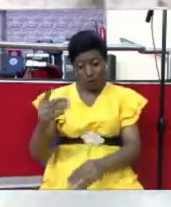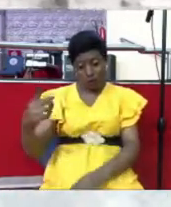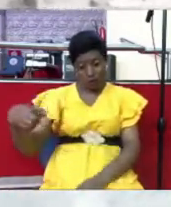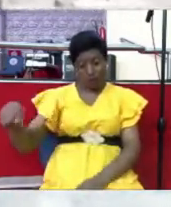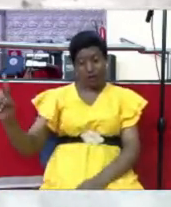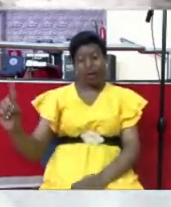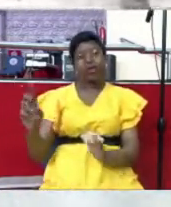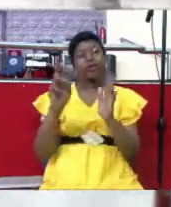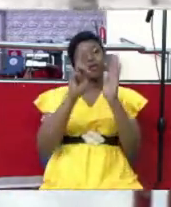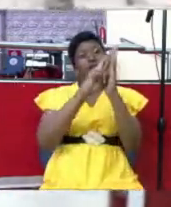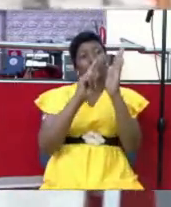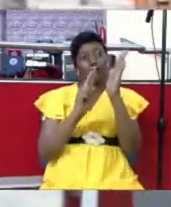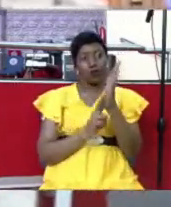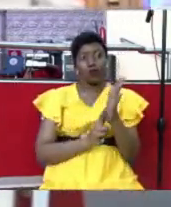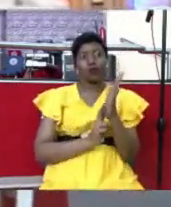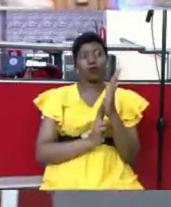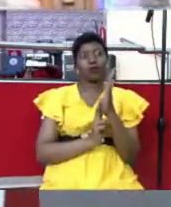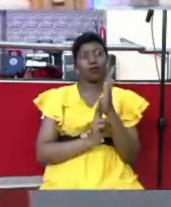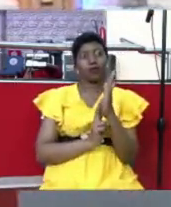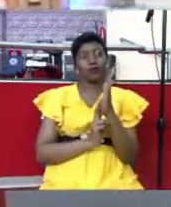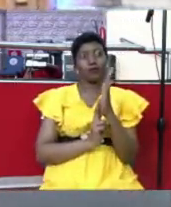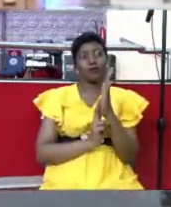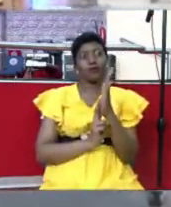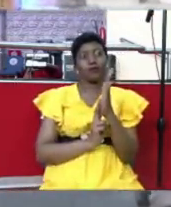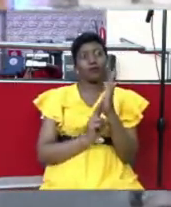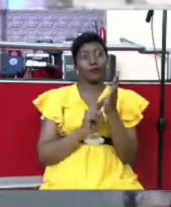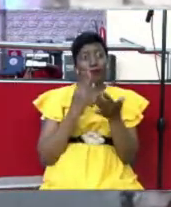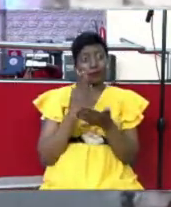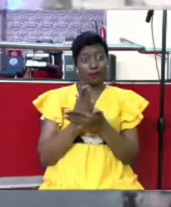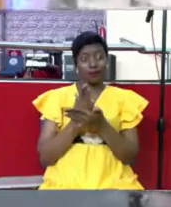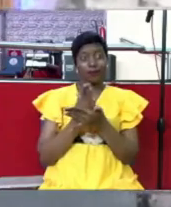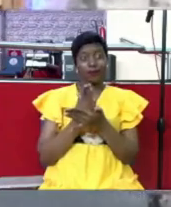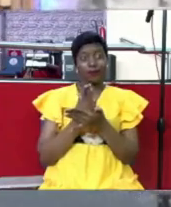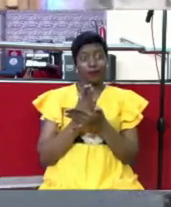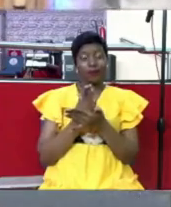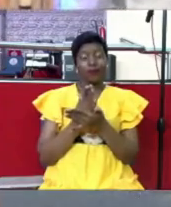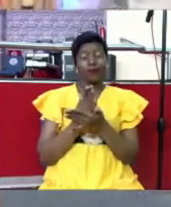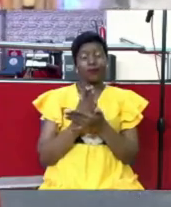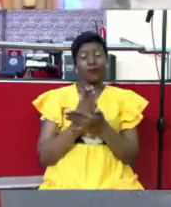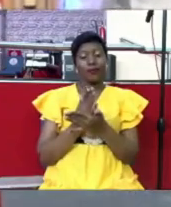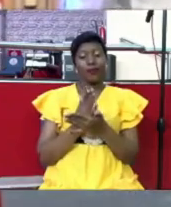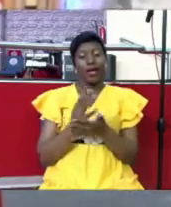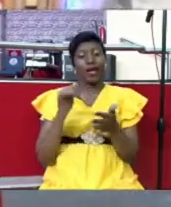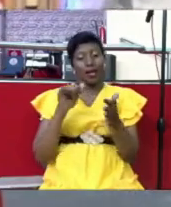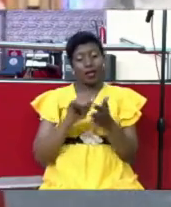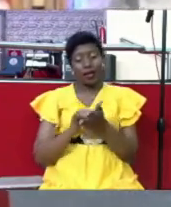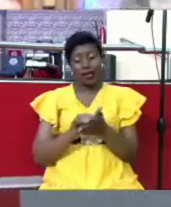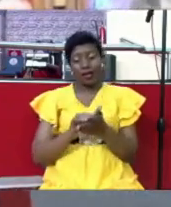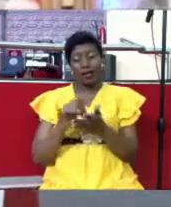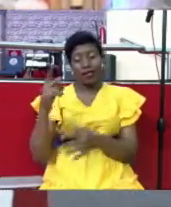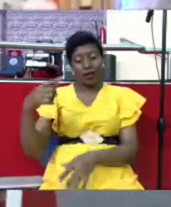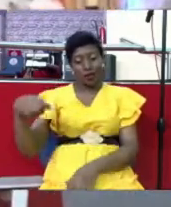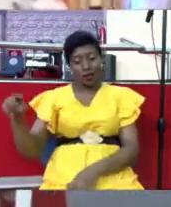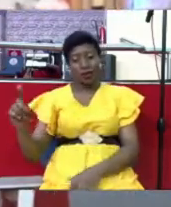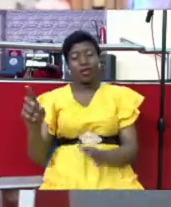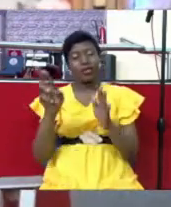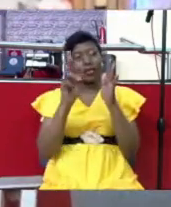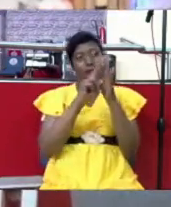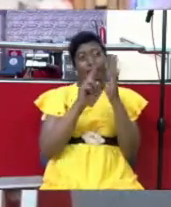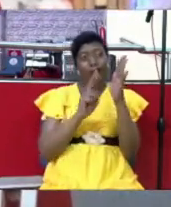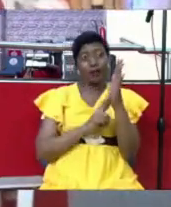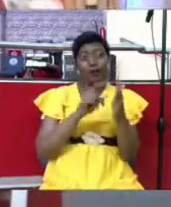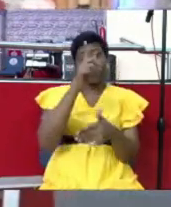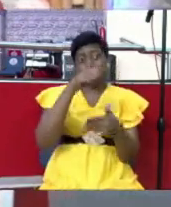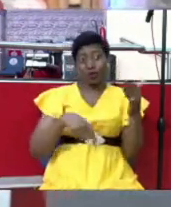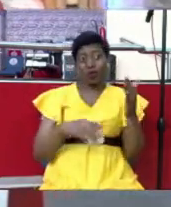ikiwa utaweza kuzingatia kanuni ambazo zinafaa. And that right principle is giving. Na kanuni zile